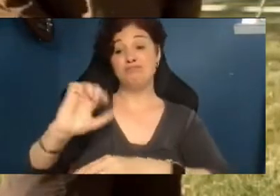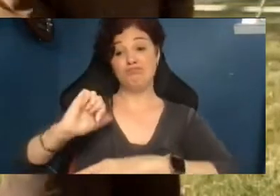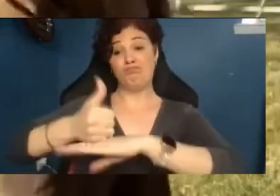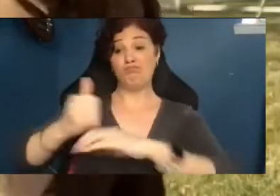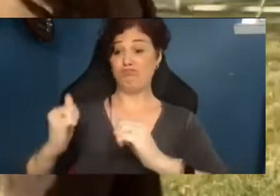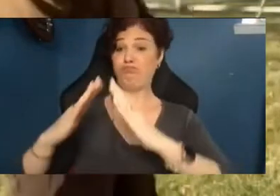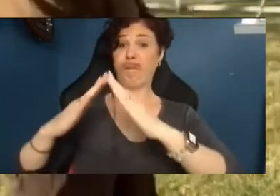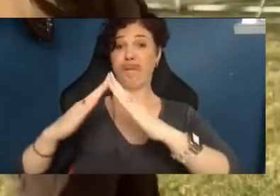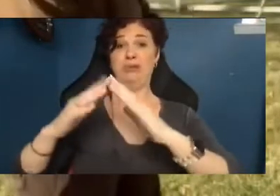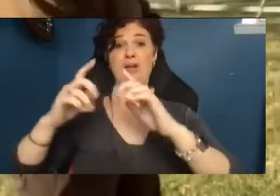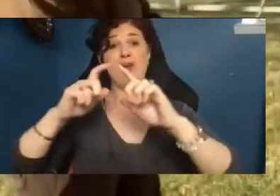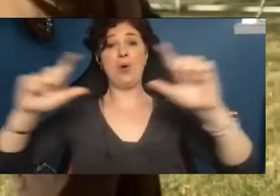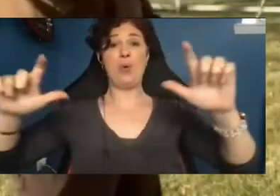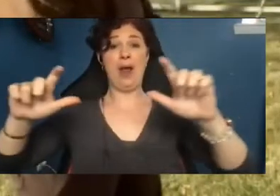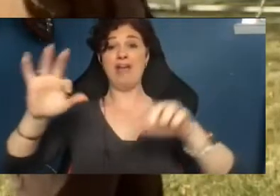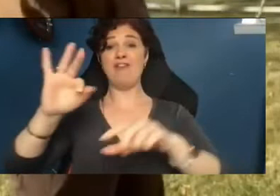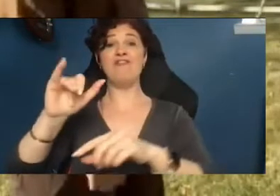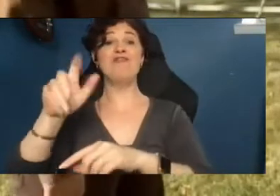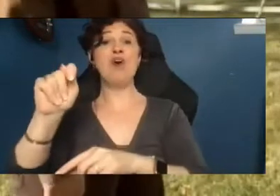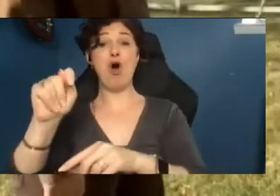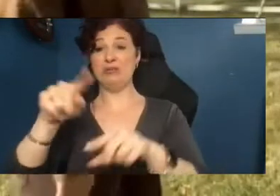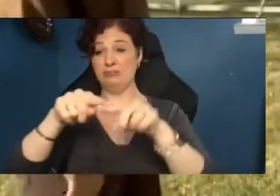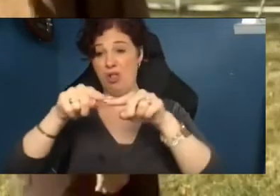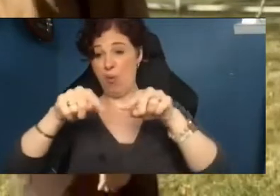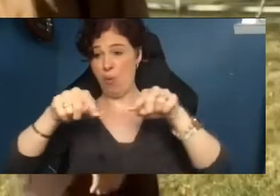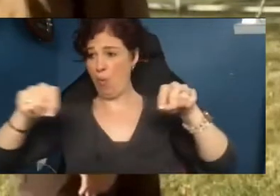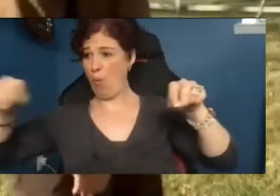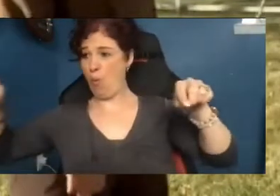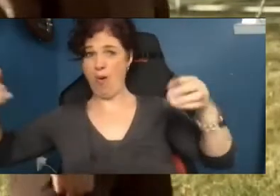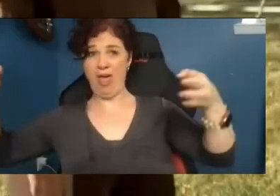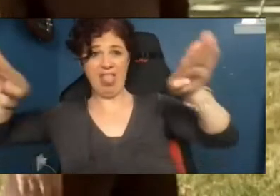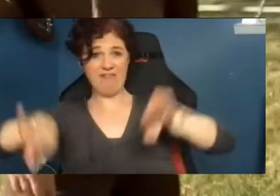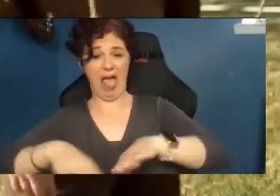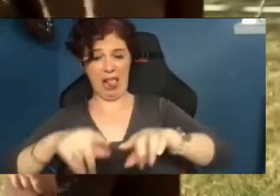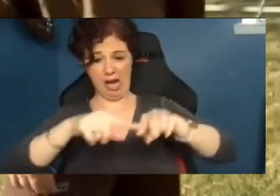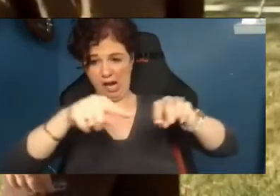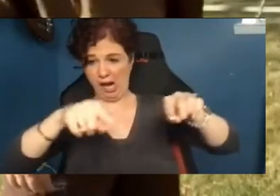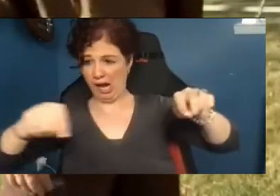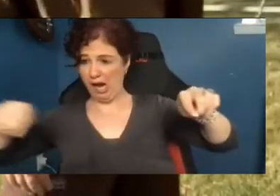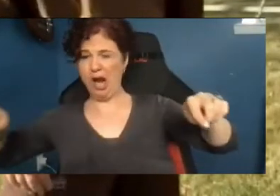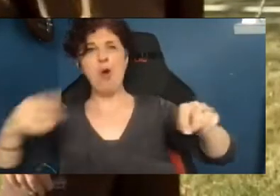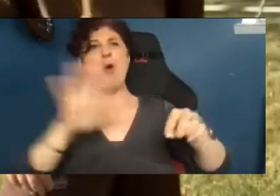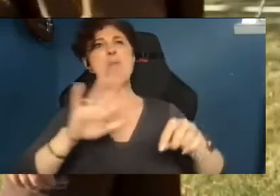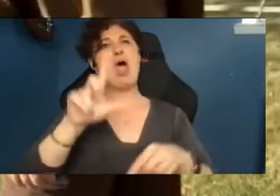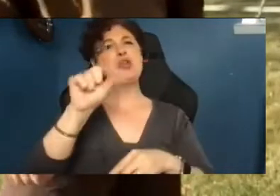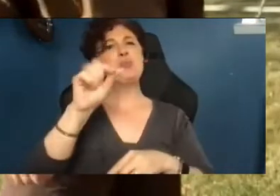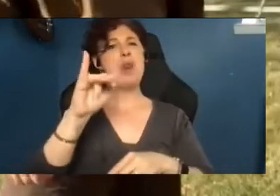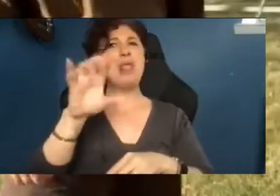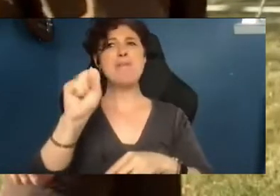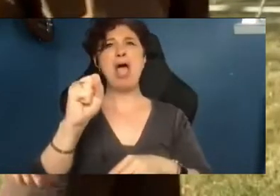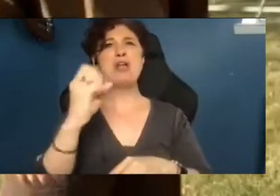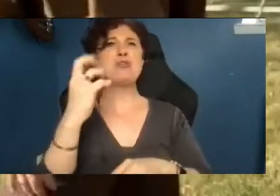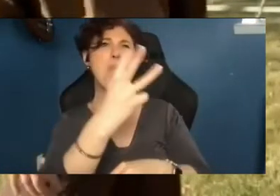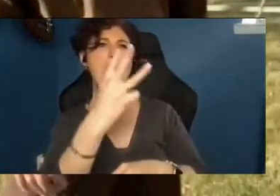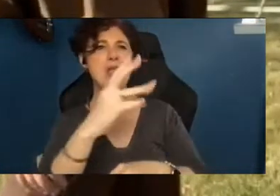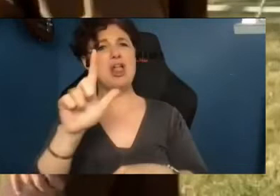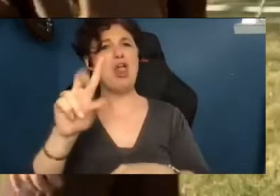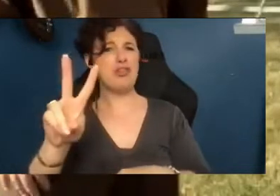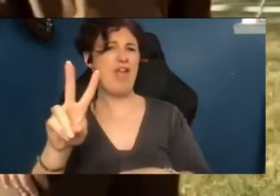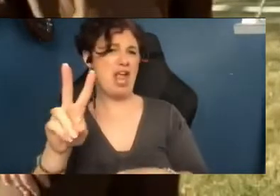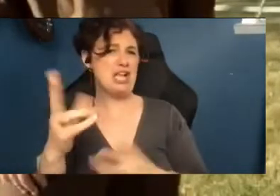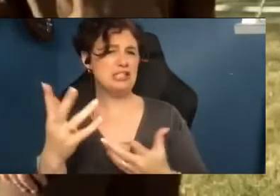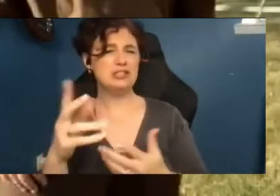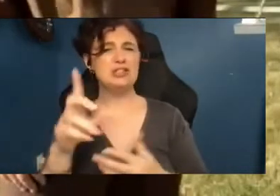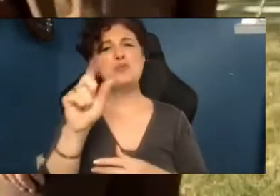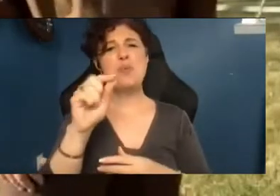as a result of a great big fault that runs the entire length of this valley. We're about, what would you say, 20 miles to the west of Las Vegas downtown? Yes, sir.